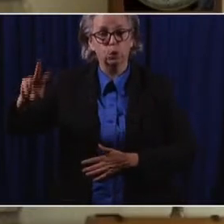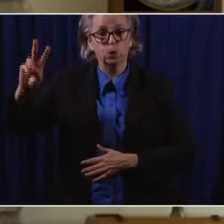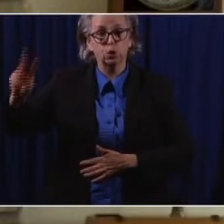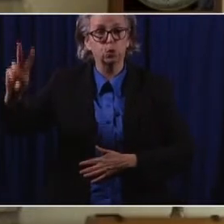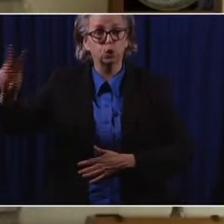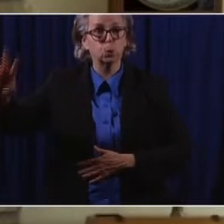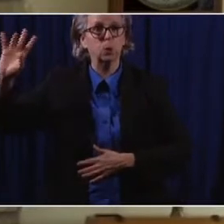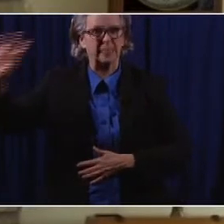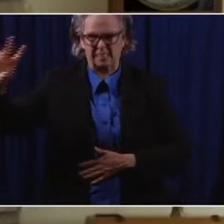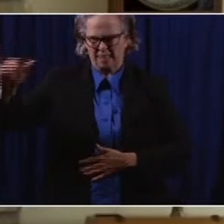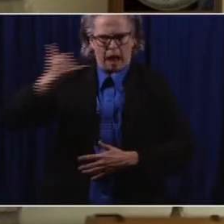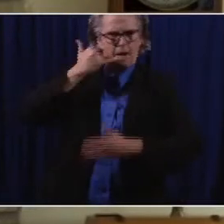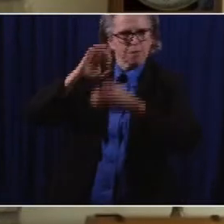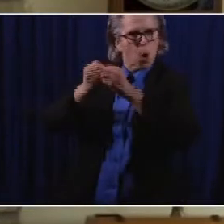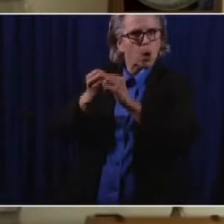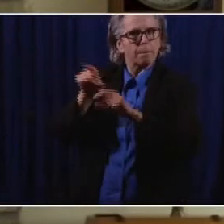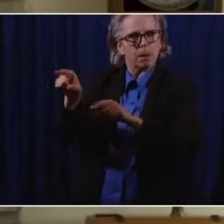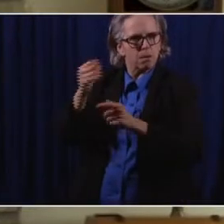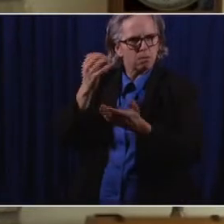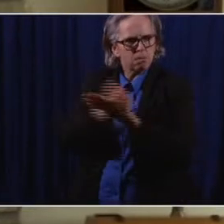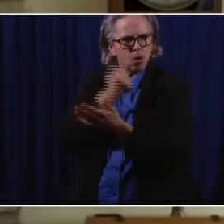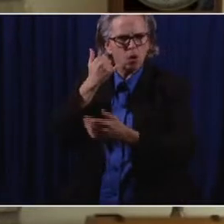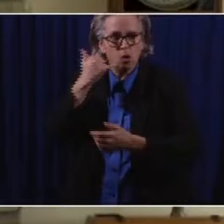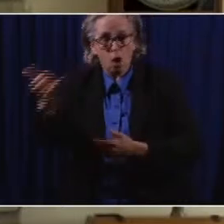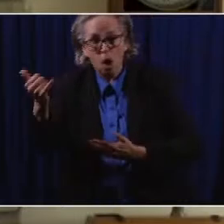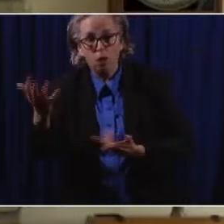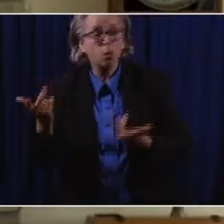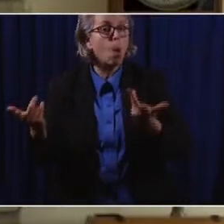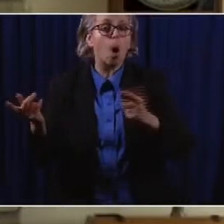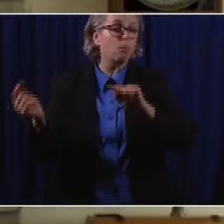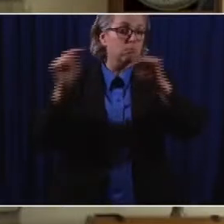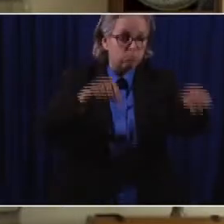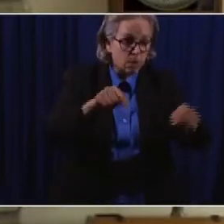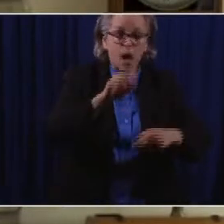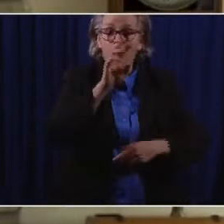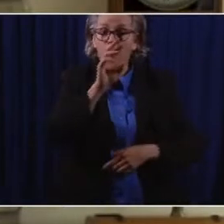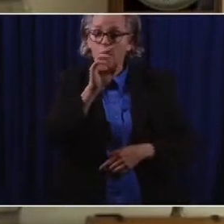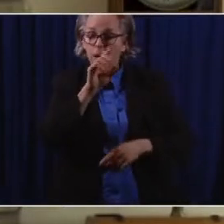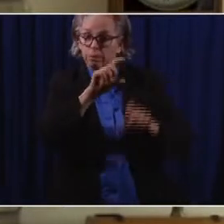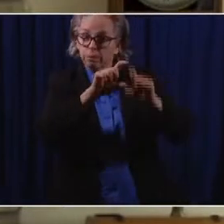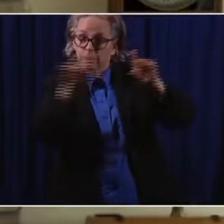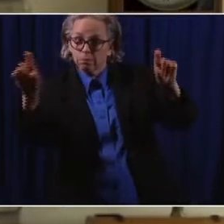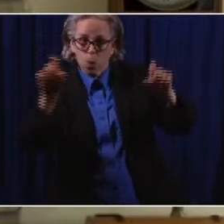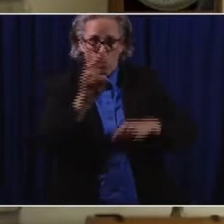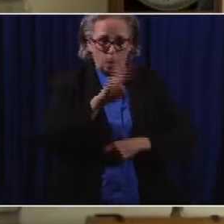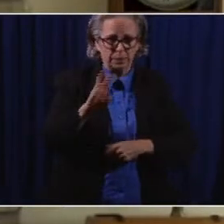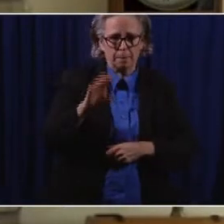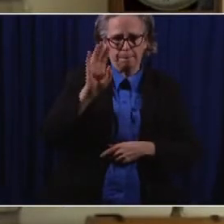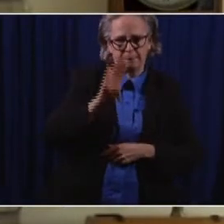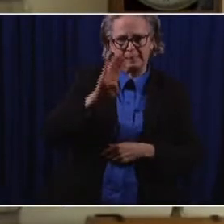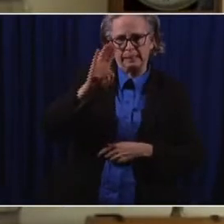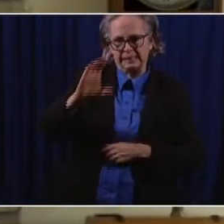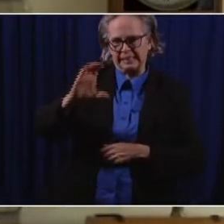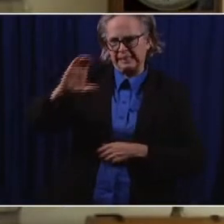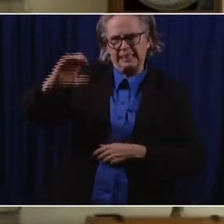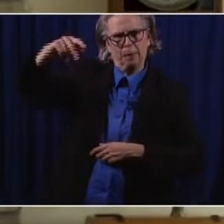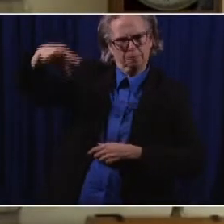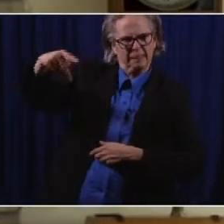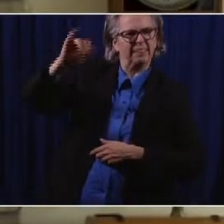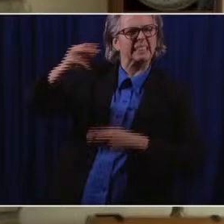1-844-430-2227 or search for BCCP and